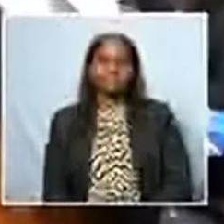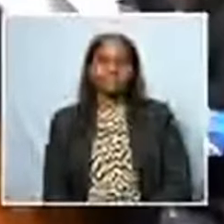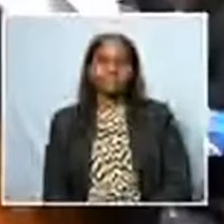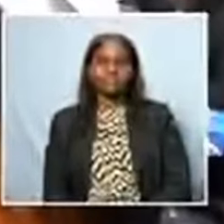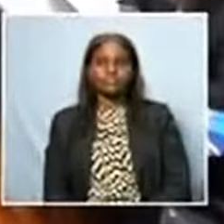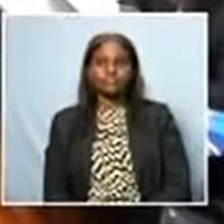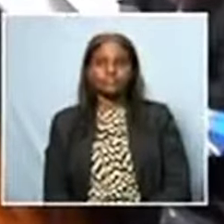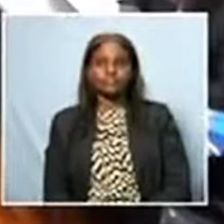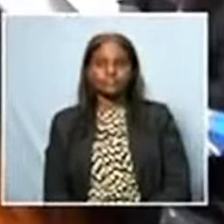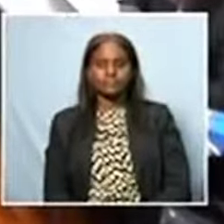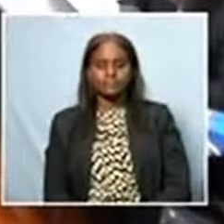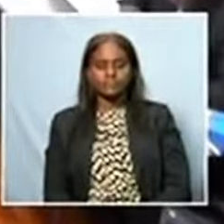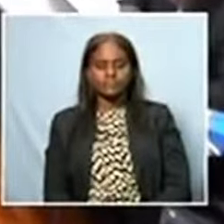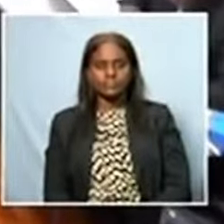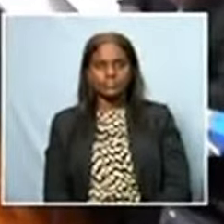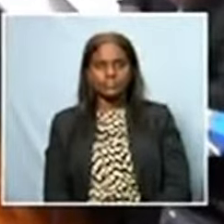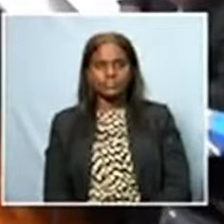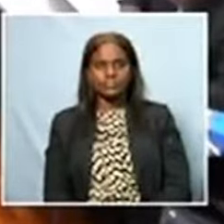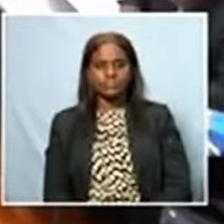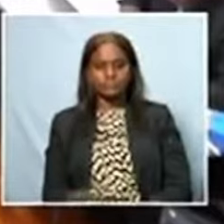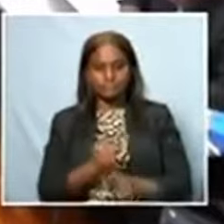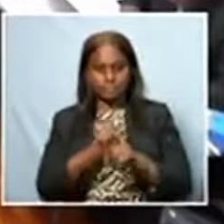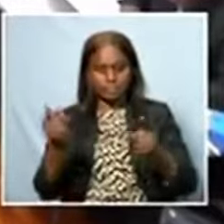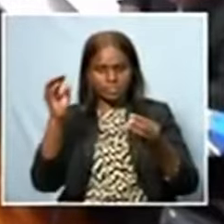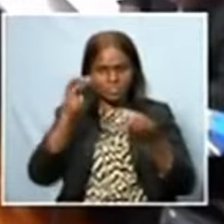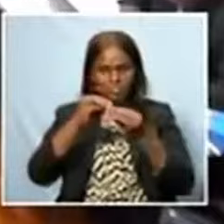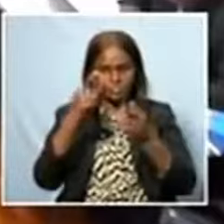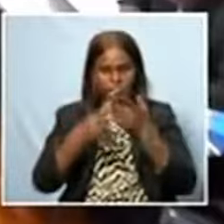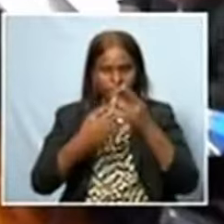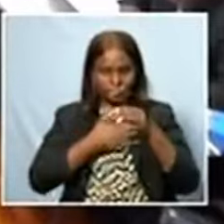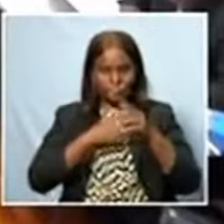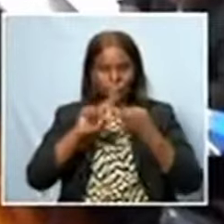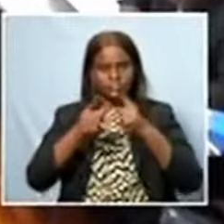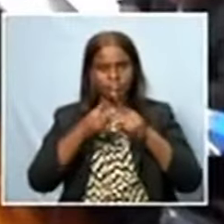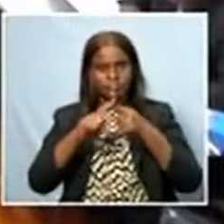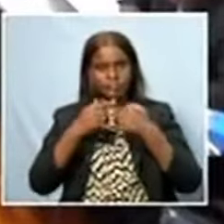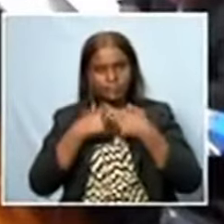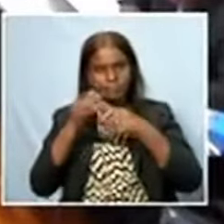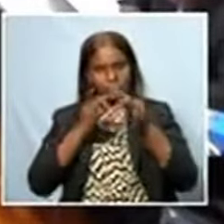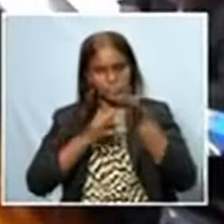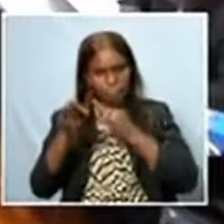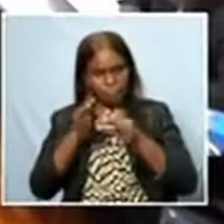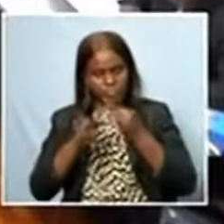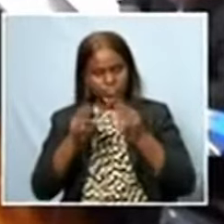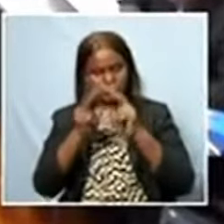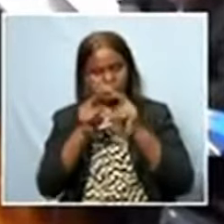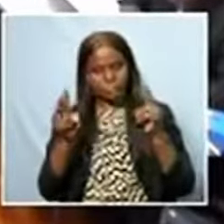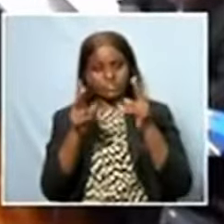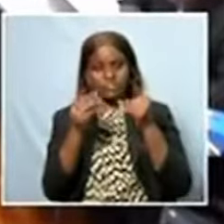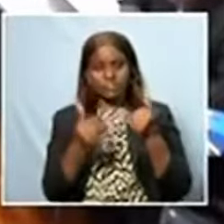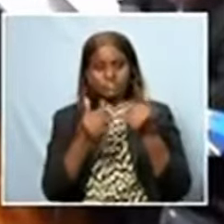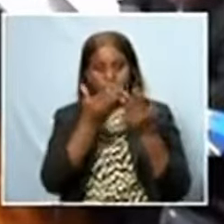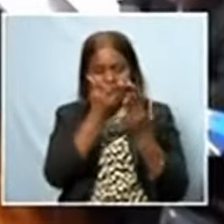you. Thank you. Maybe just to add on to what my colleagues have submitted. So the